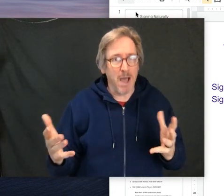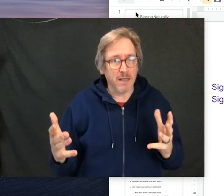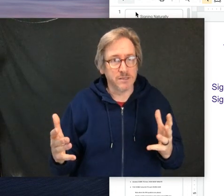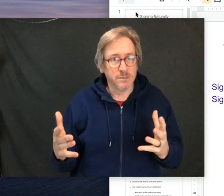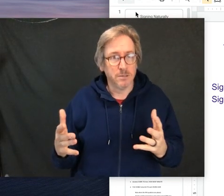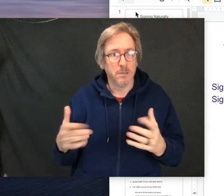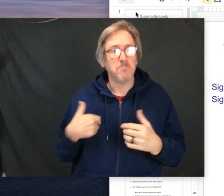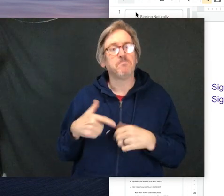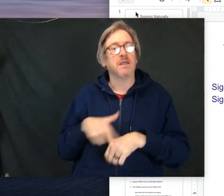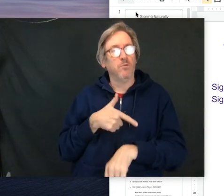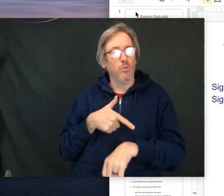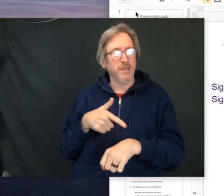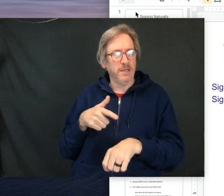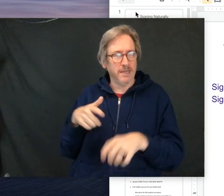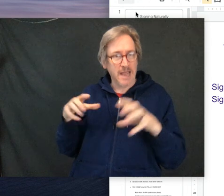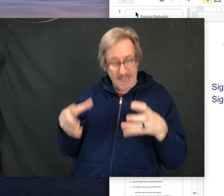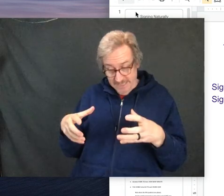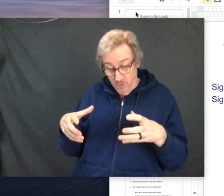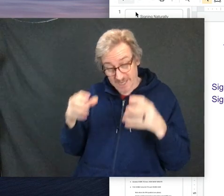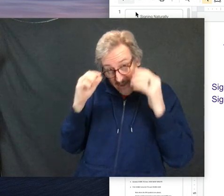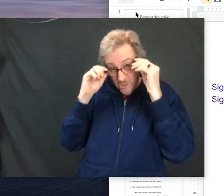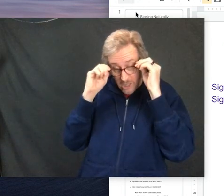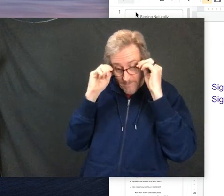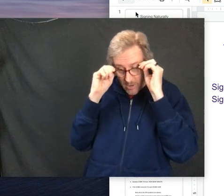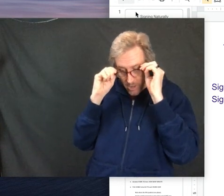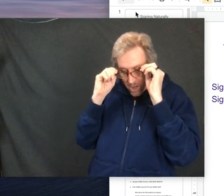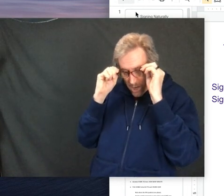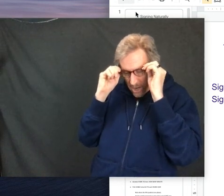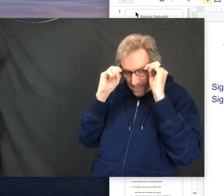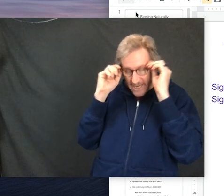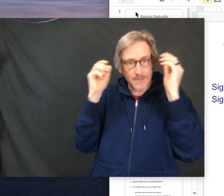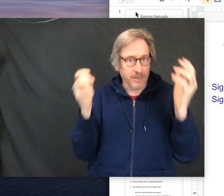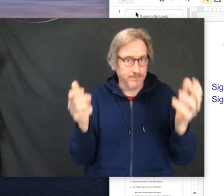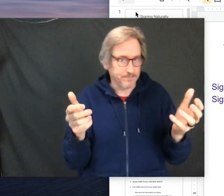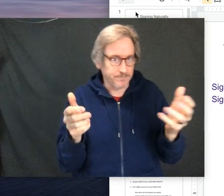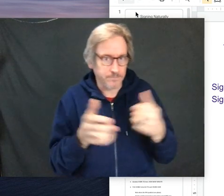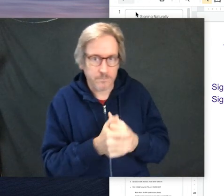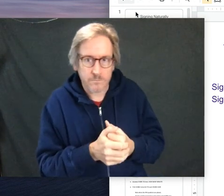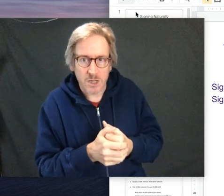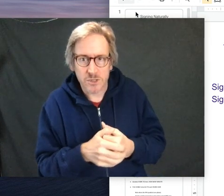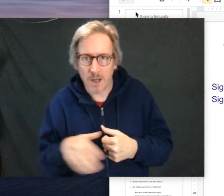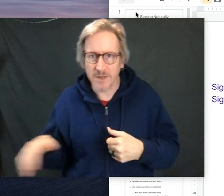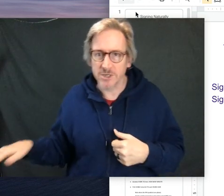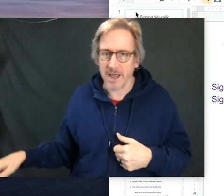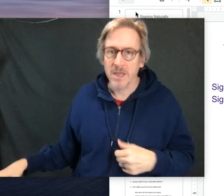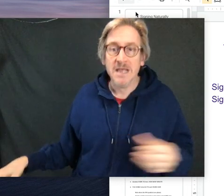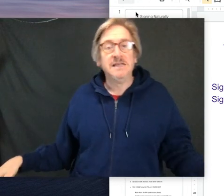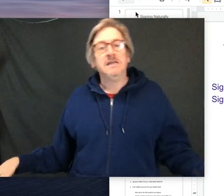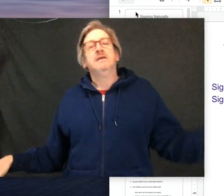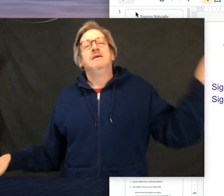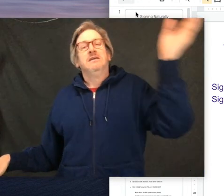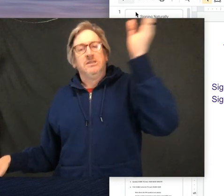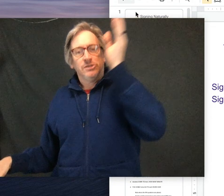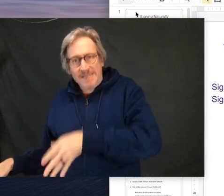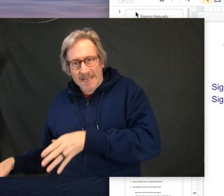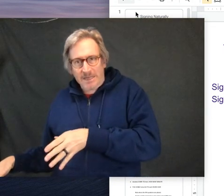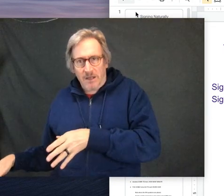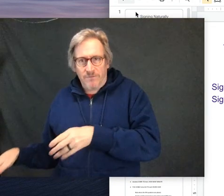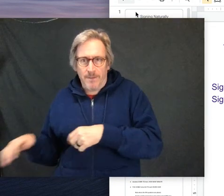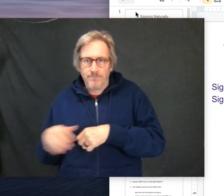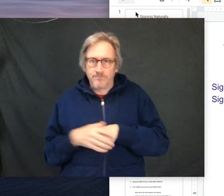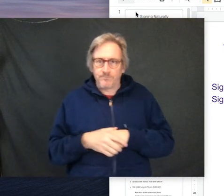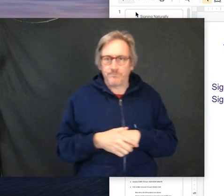many miles. In ASL, we tend to talk about timing. So how much time? So the